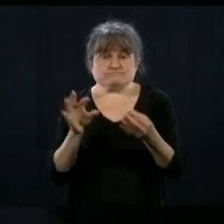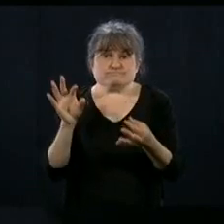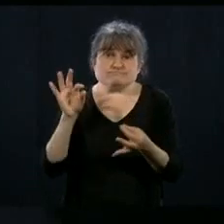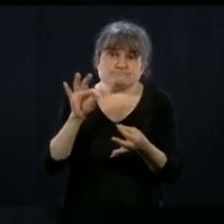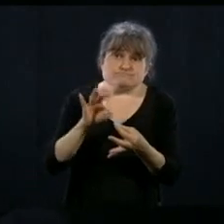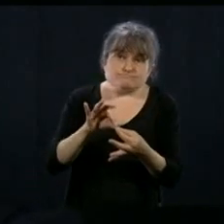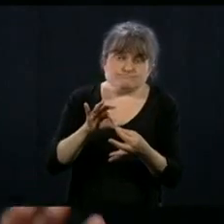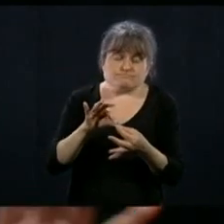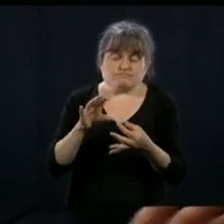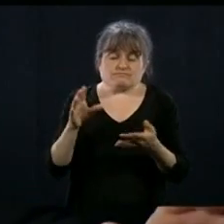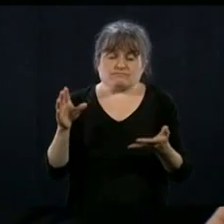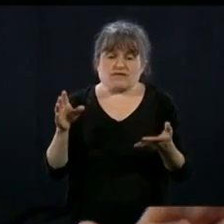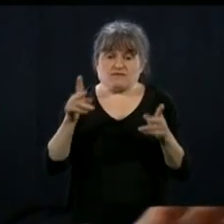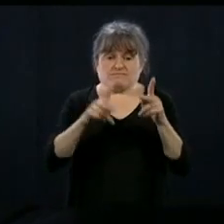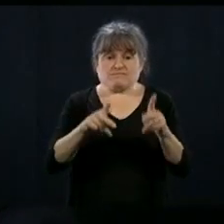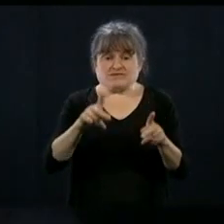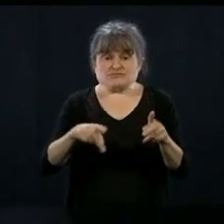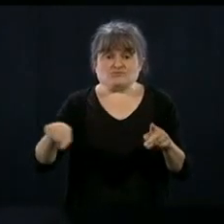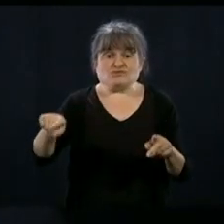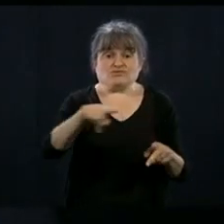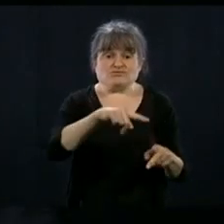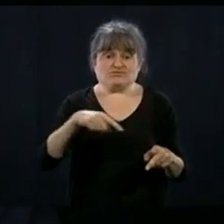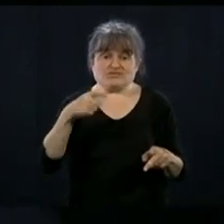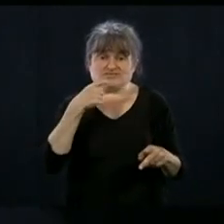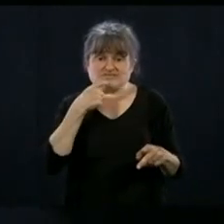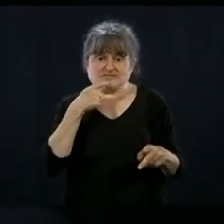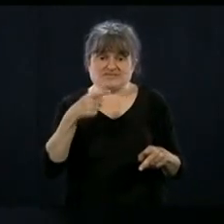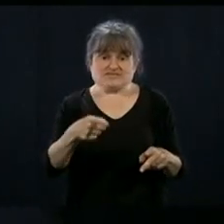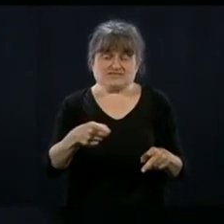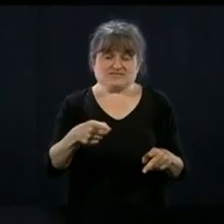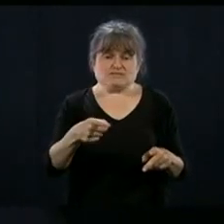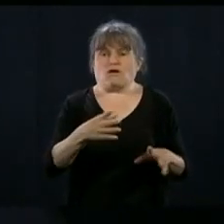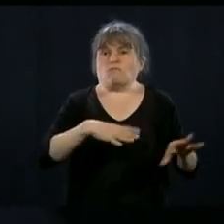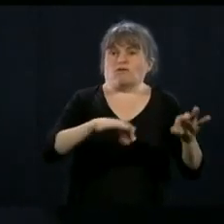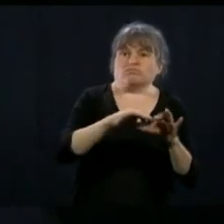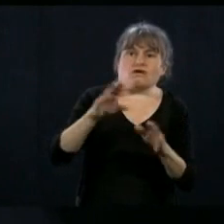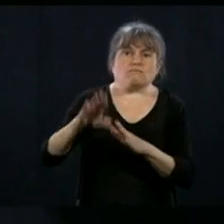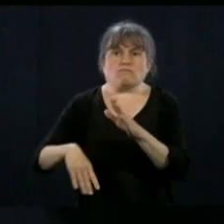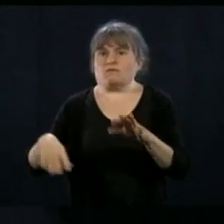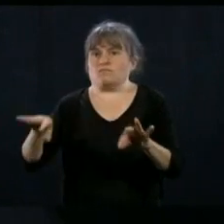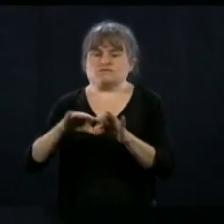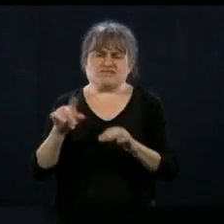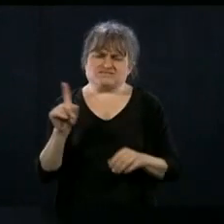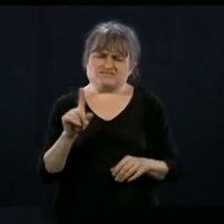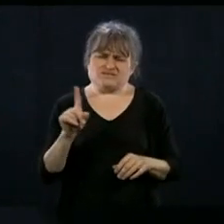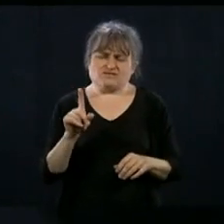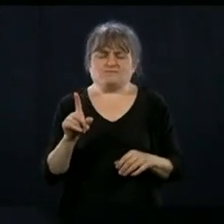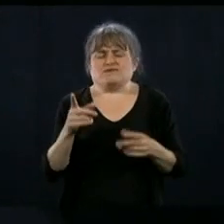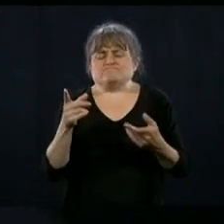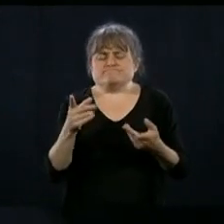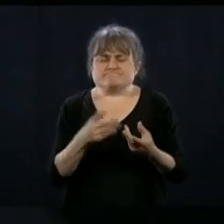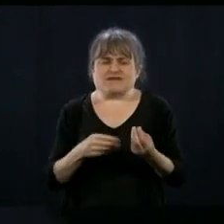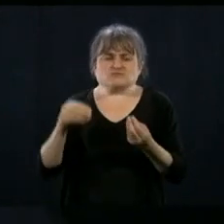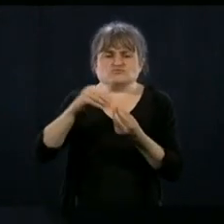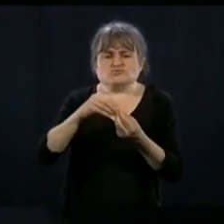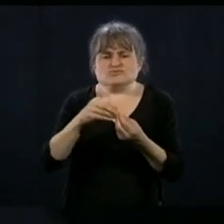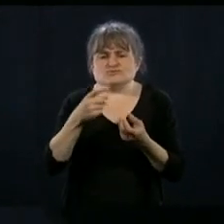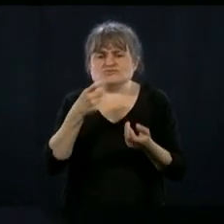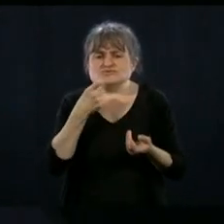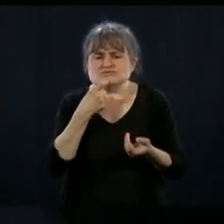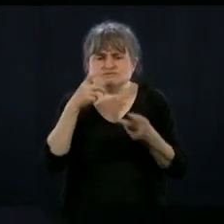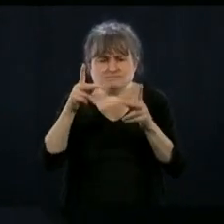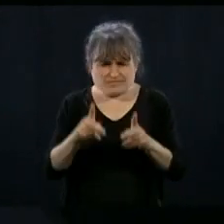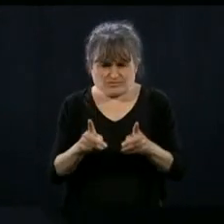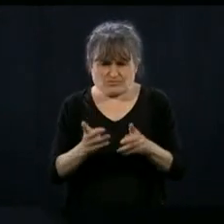clarification. It's not because of the people, depending on where they come from, are more important or less so, but just in